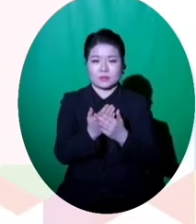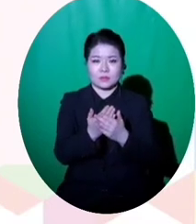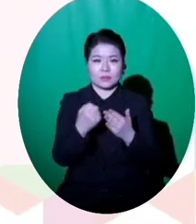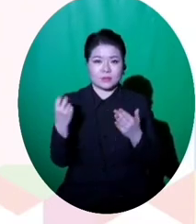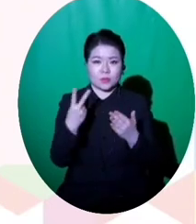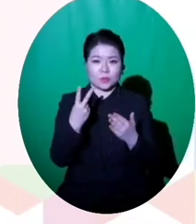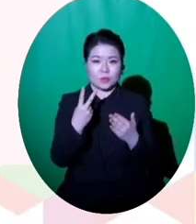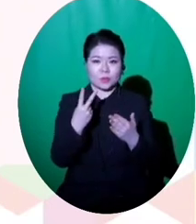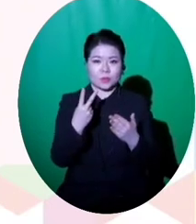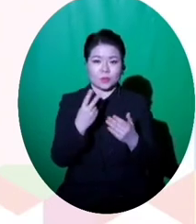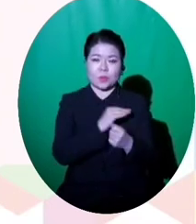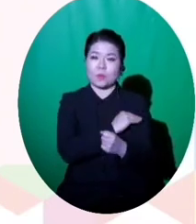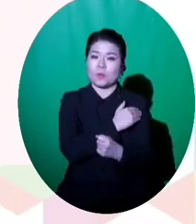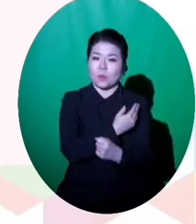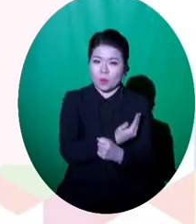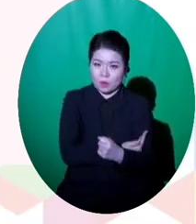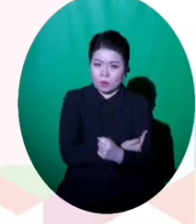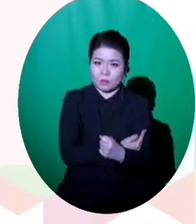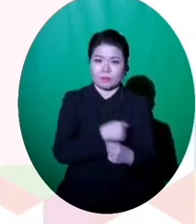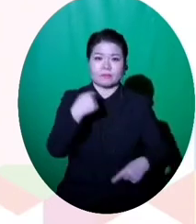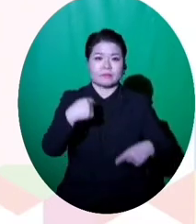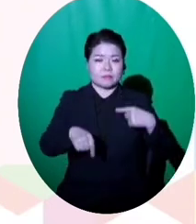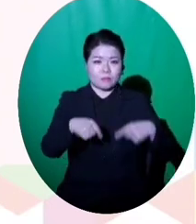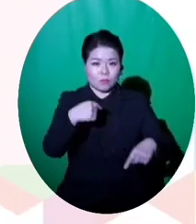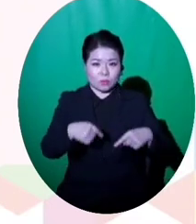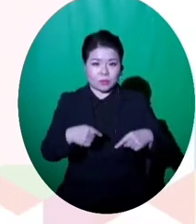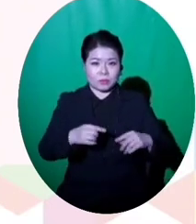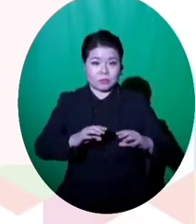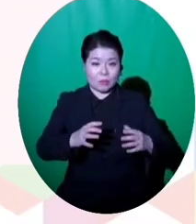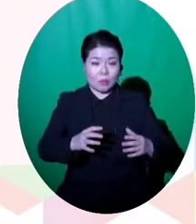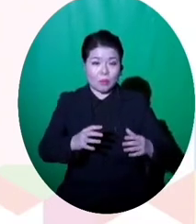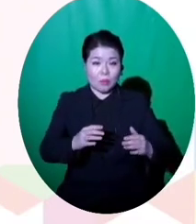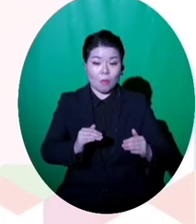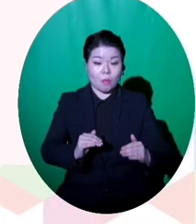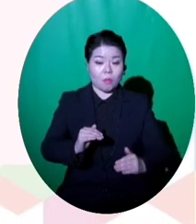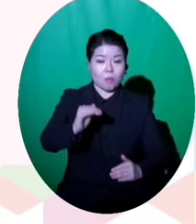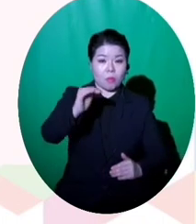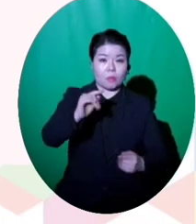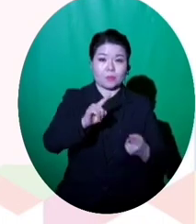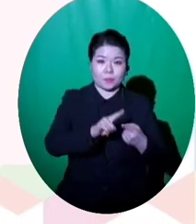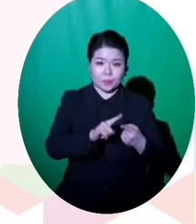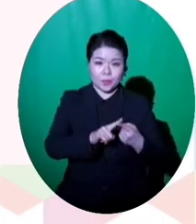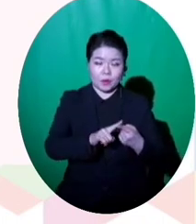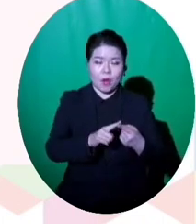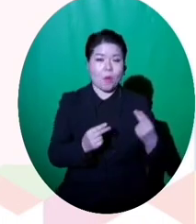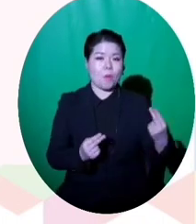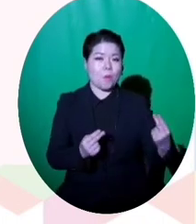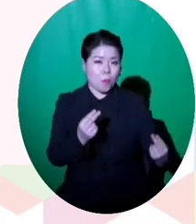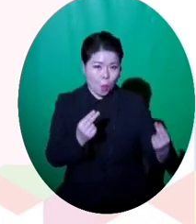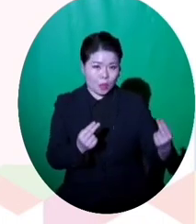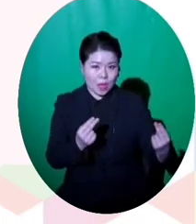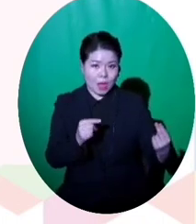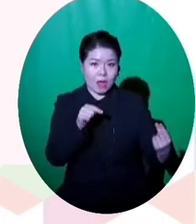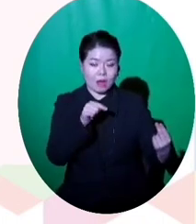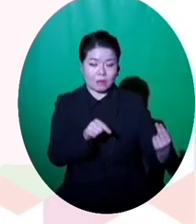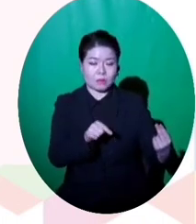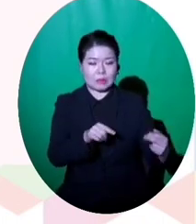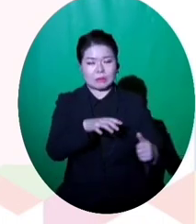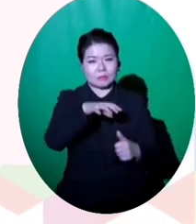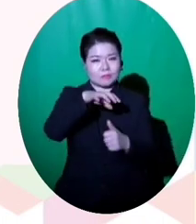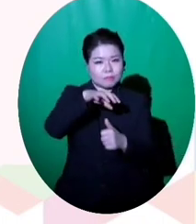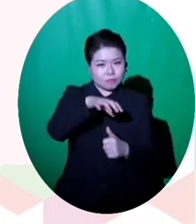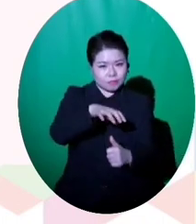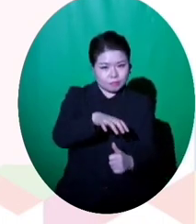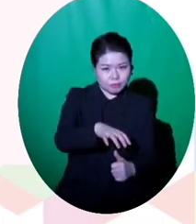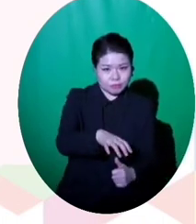towards the model of care and interdependence? And this is, again, echoing a lot of things that the previous presenters